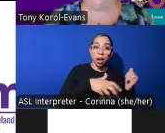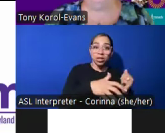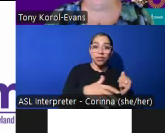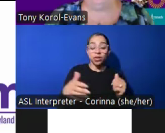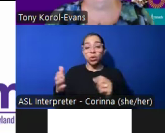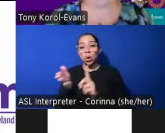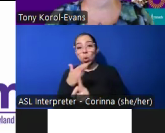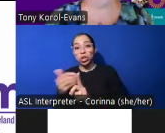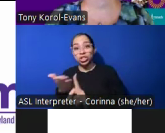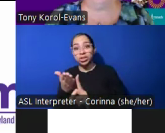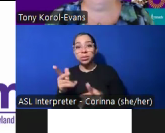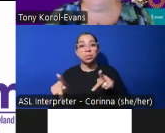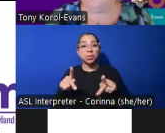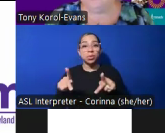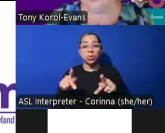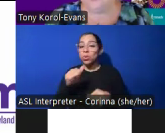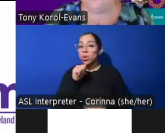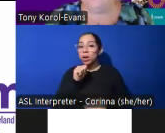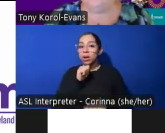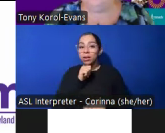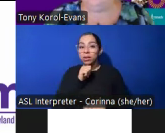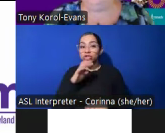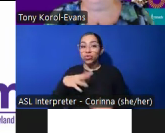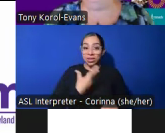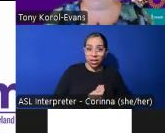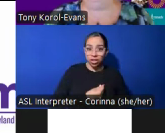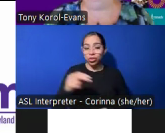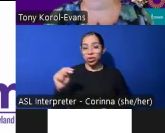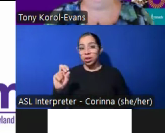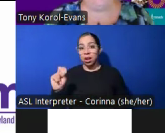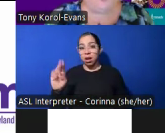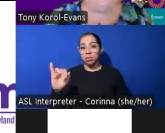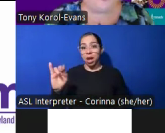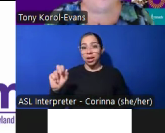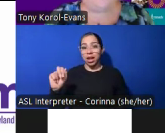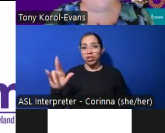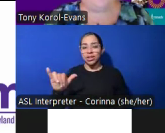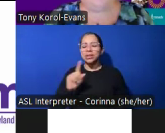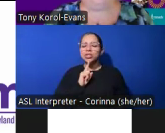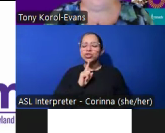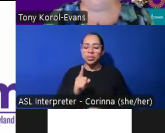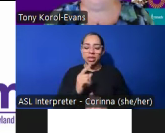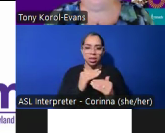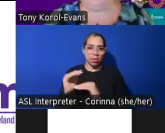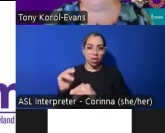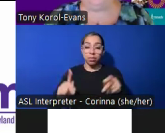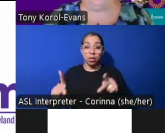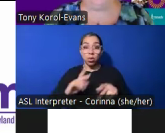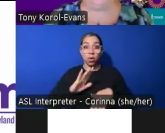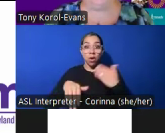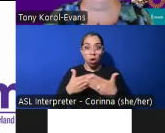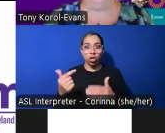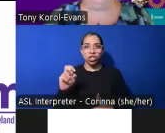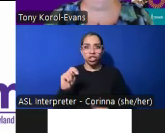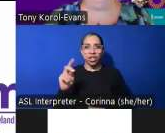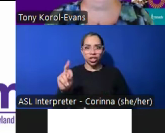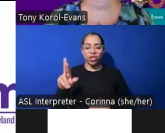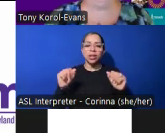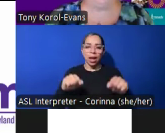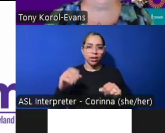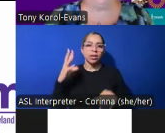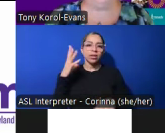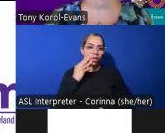or non-binary is extremely limited. And people of all genders can experience reproductive coercion in IPV.